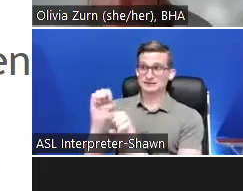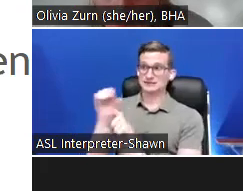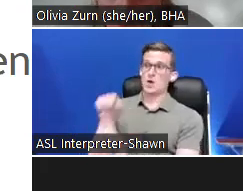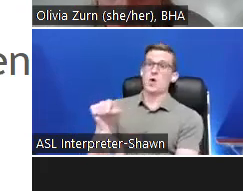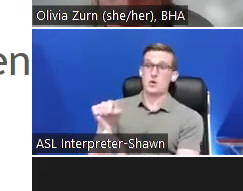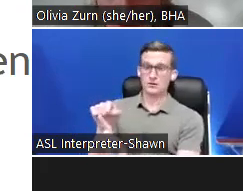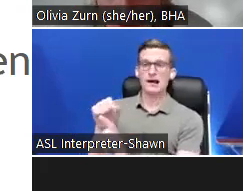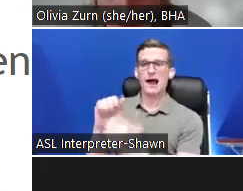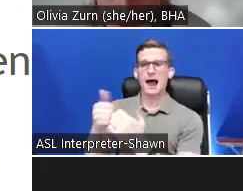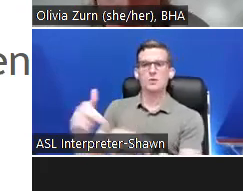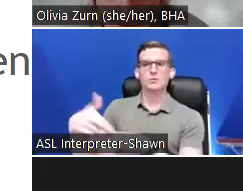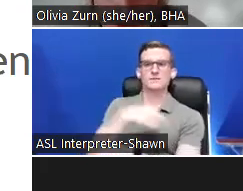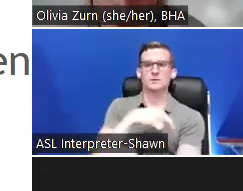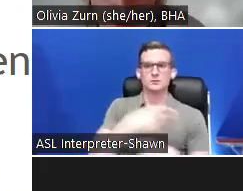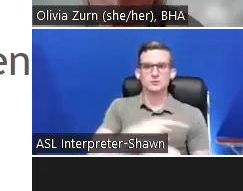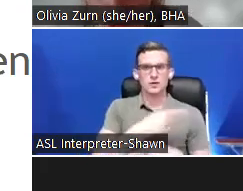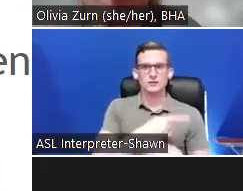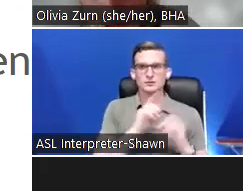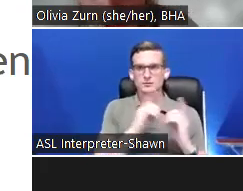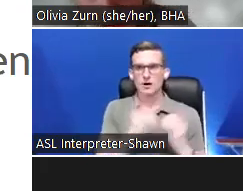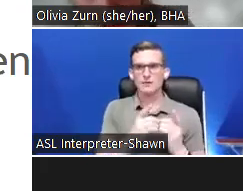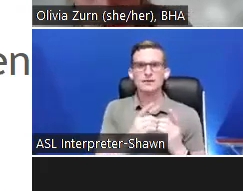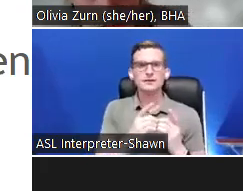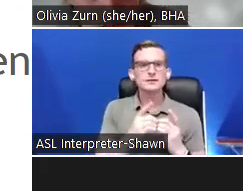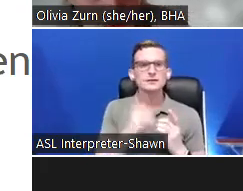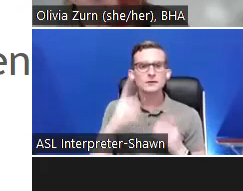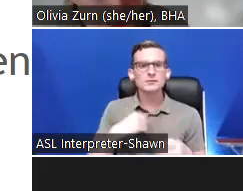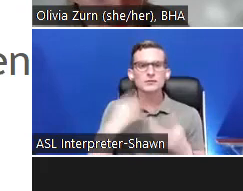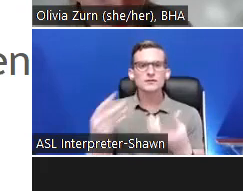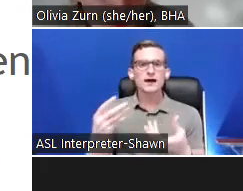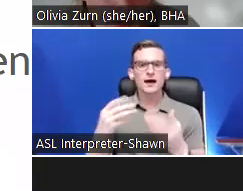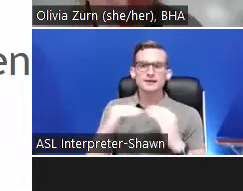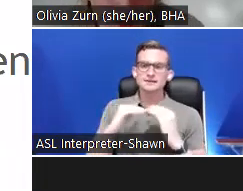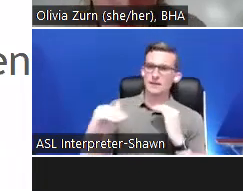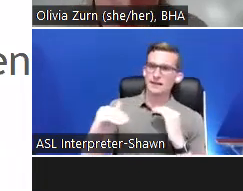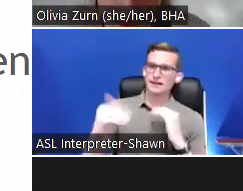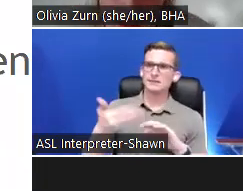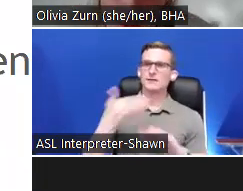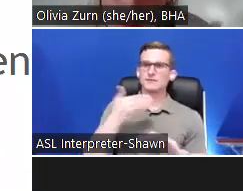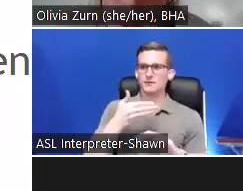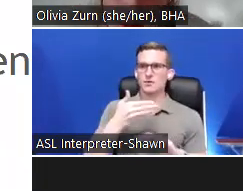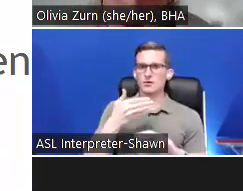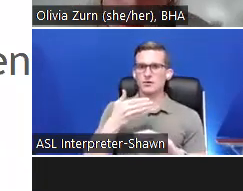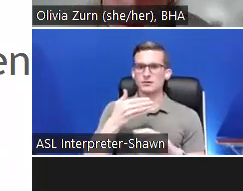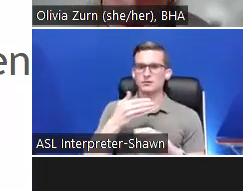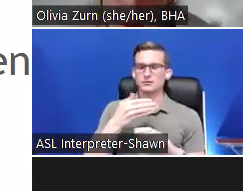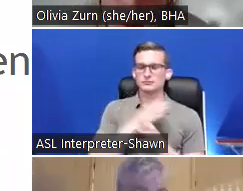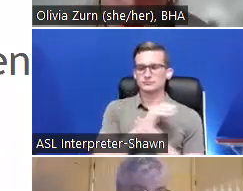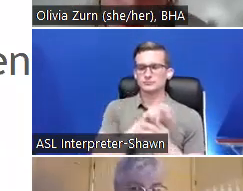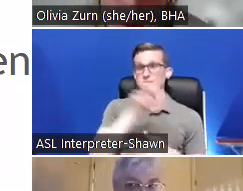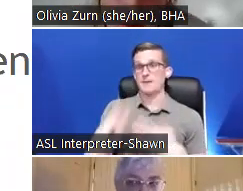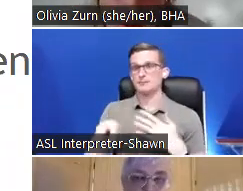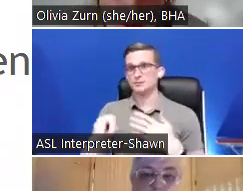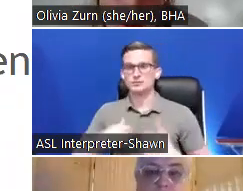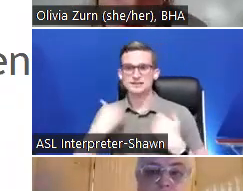medical stability prior to residential or inpatient admission. The facility shall manage and prevent elopement